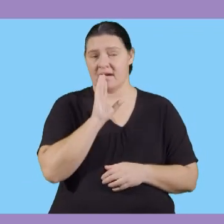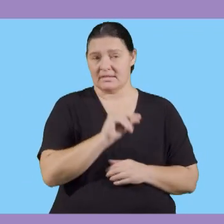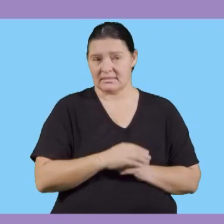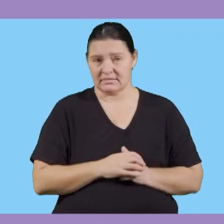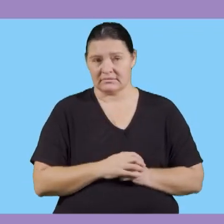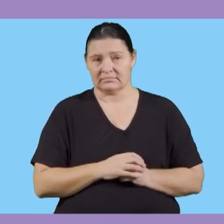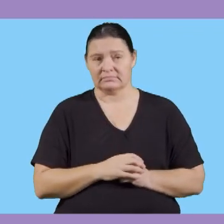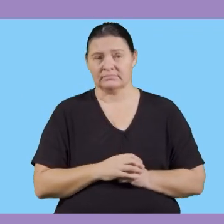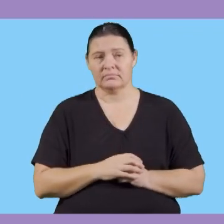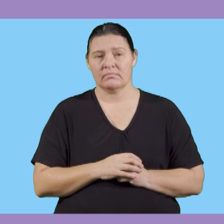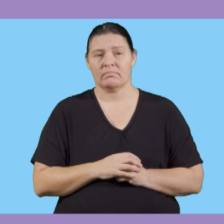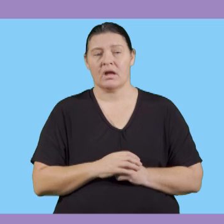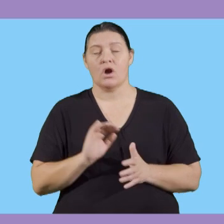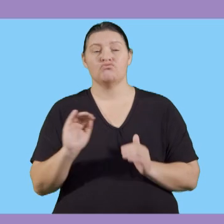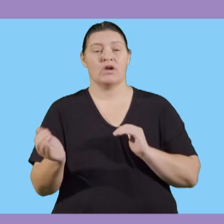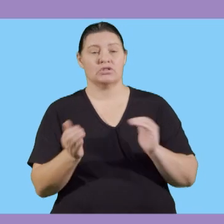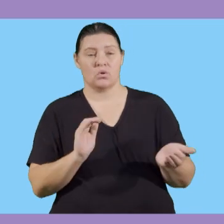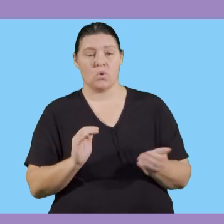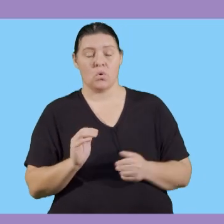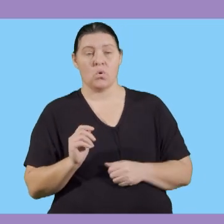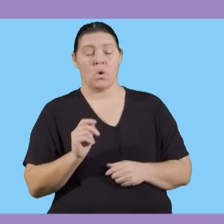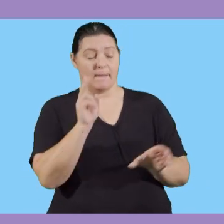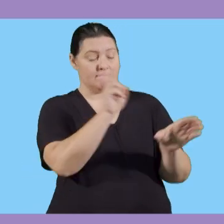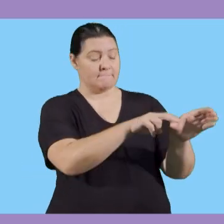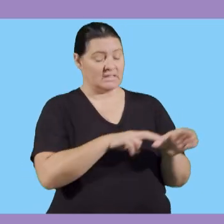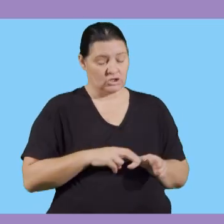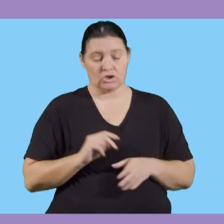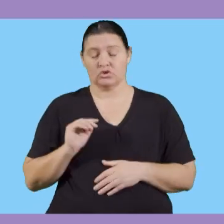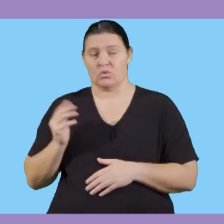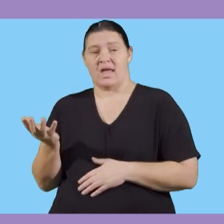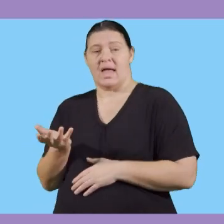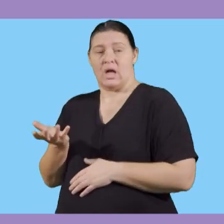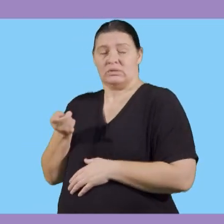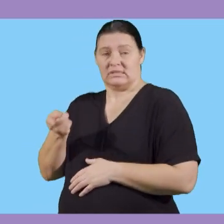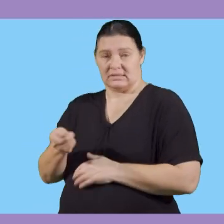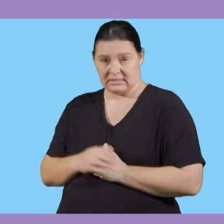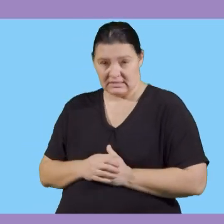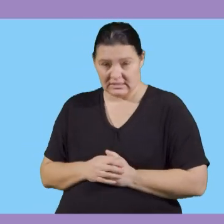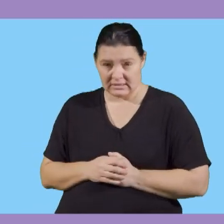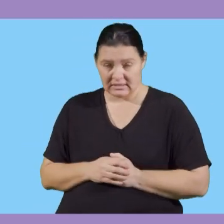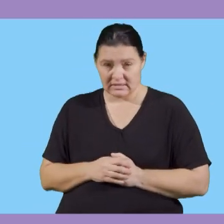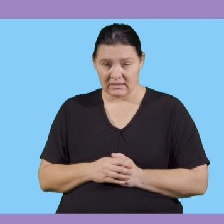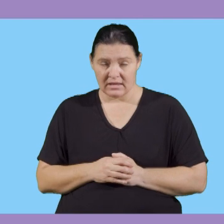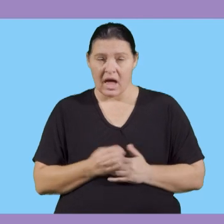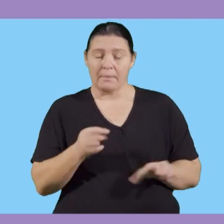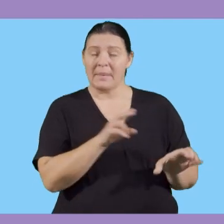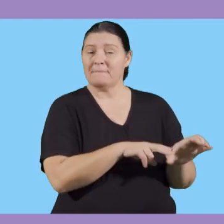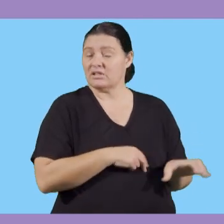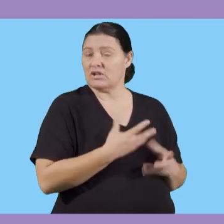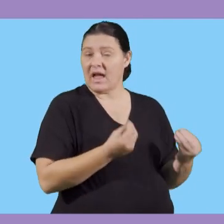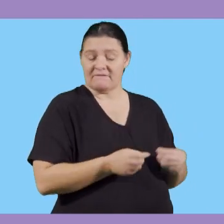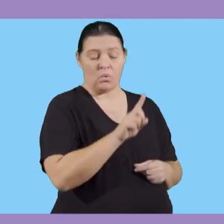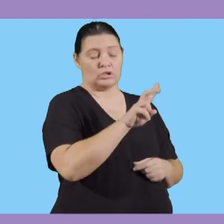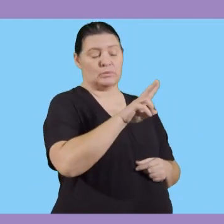there, what is the ratio of passengers to air hosts? Again, how many passengers do we